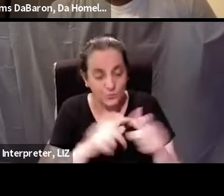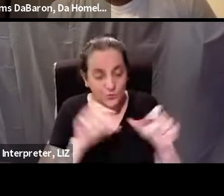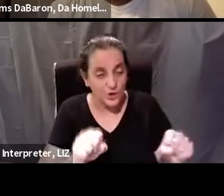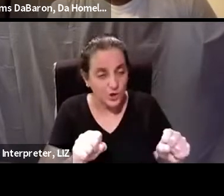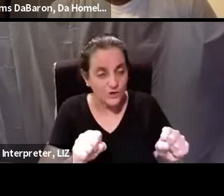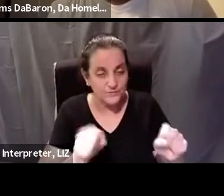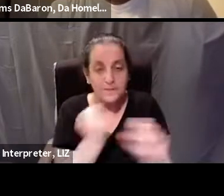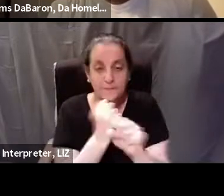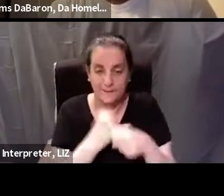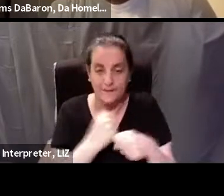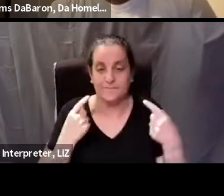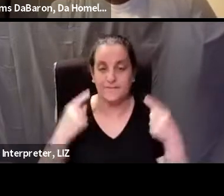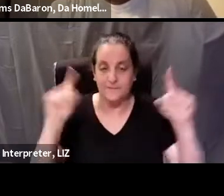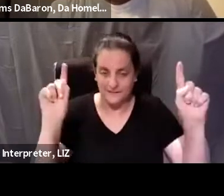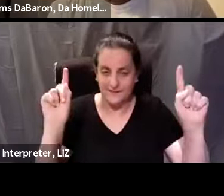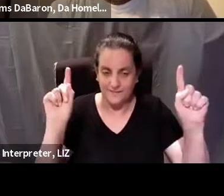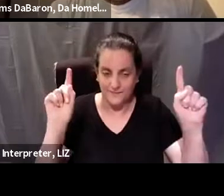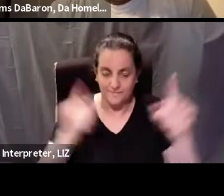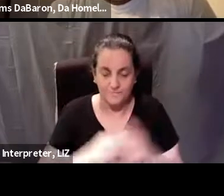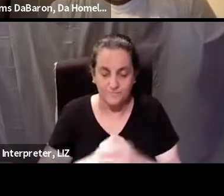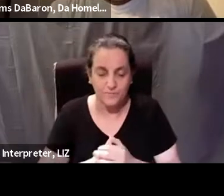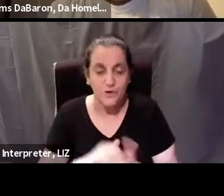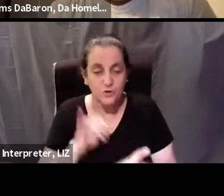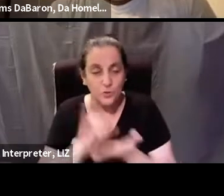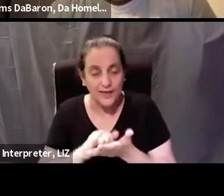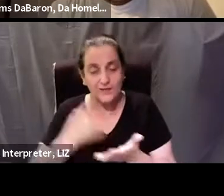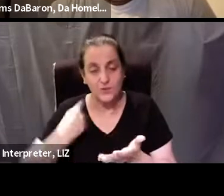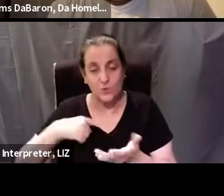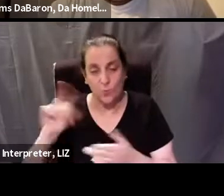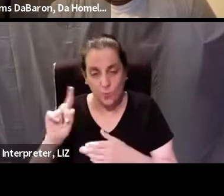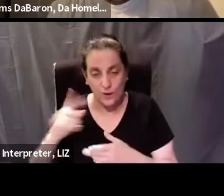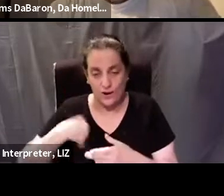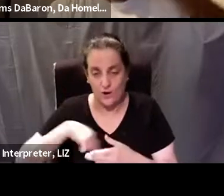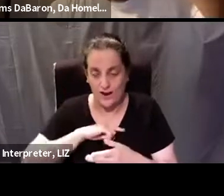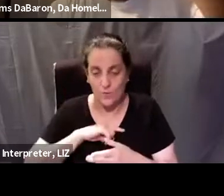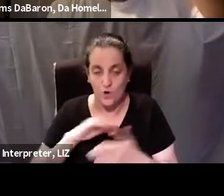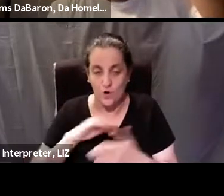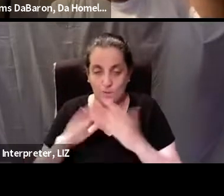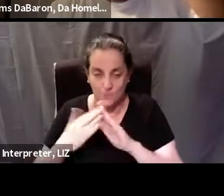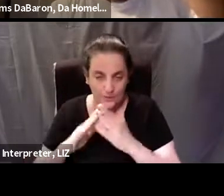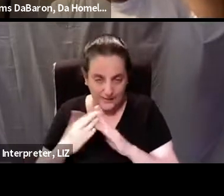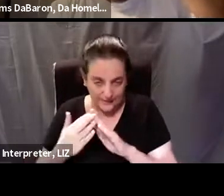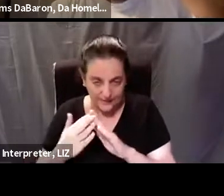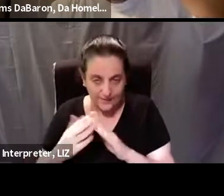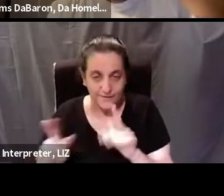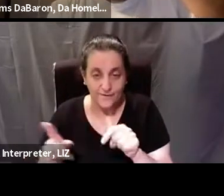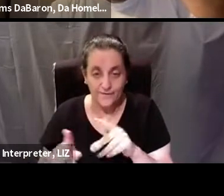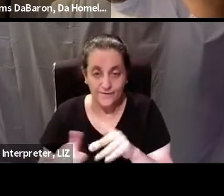So that was where Community First was originated. And we really had a